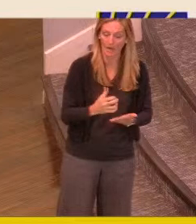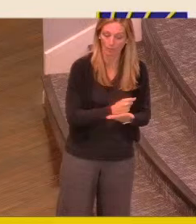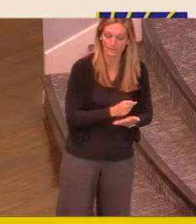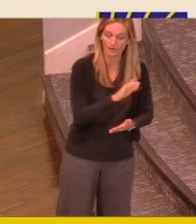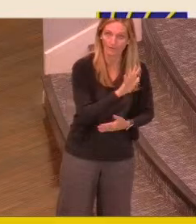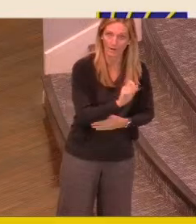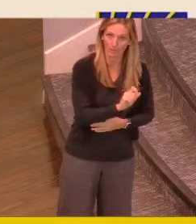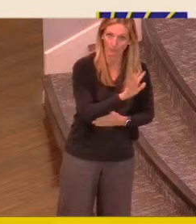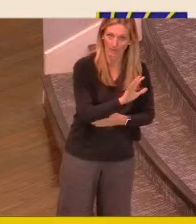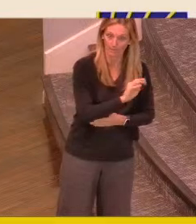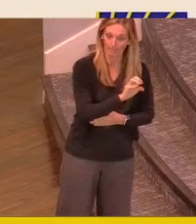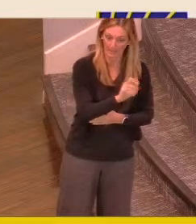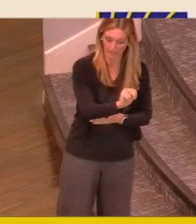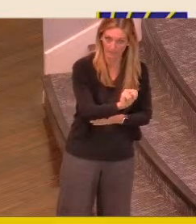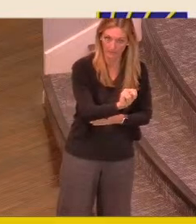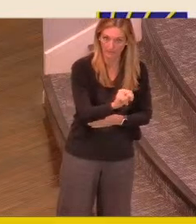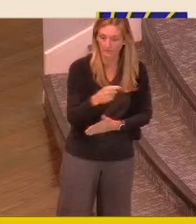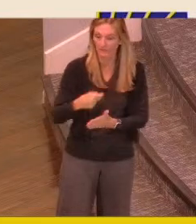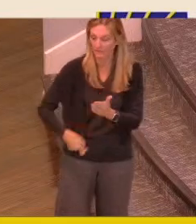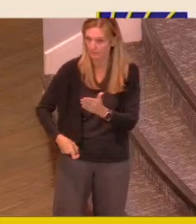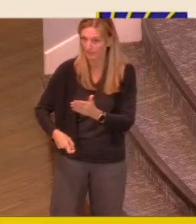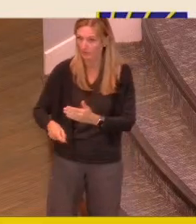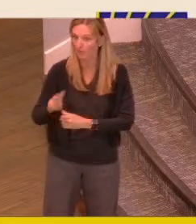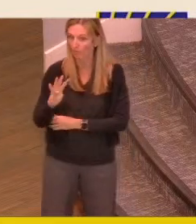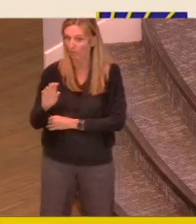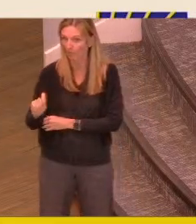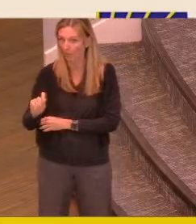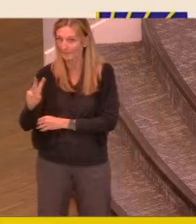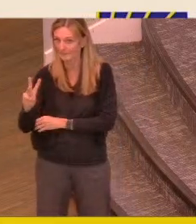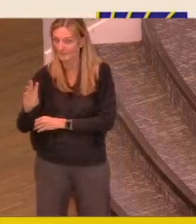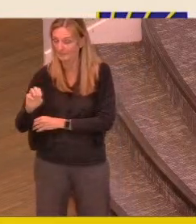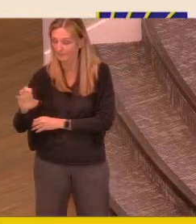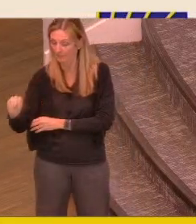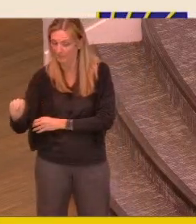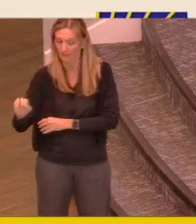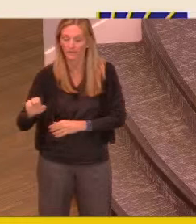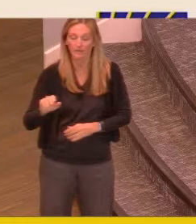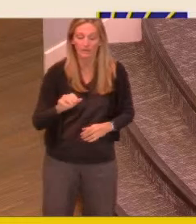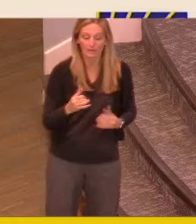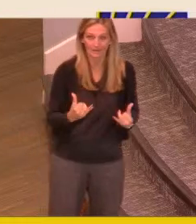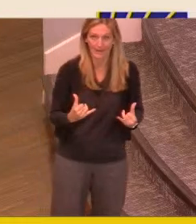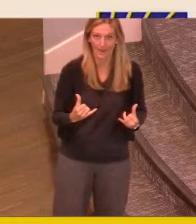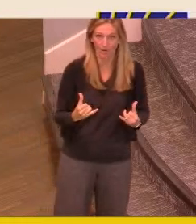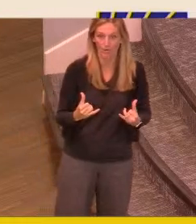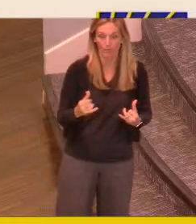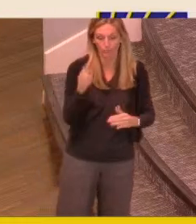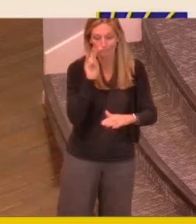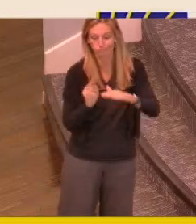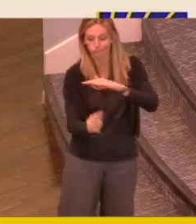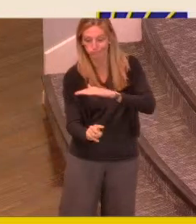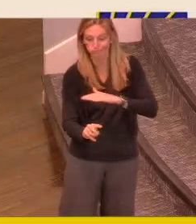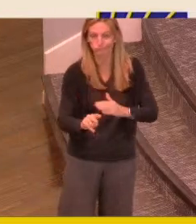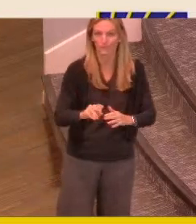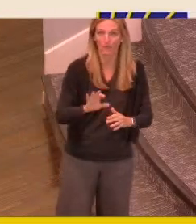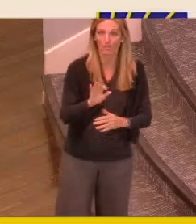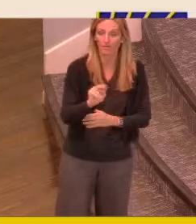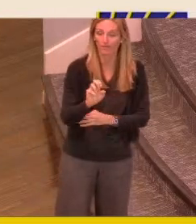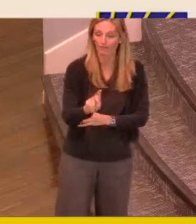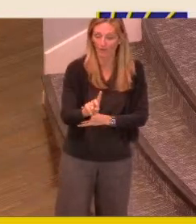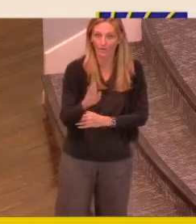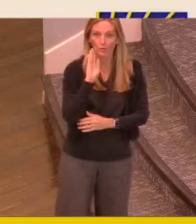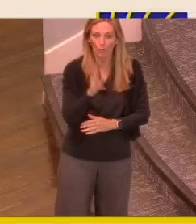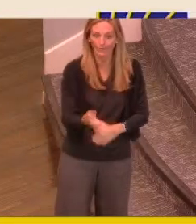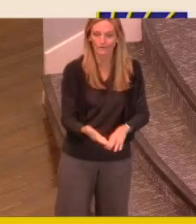million, expenses by $4.6 million, and our anticipated fund balance addition by $850,000.